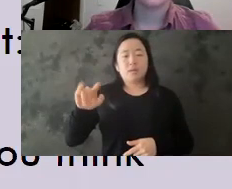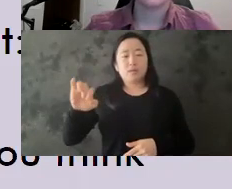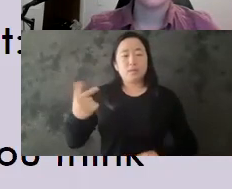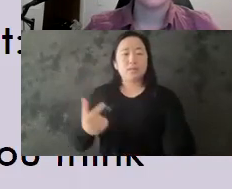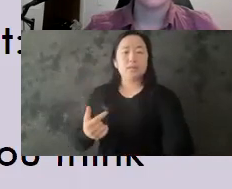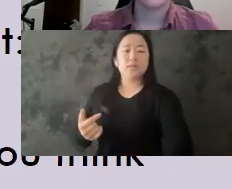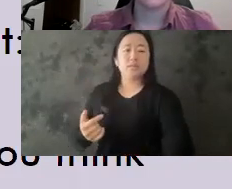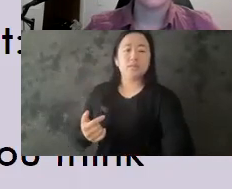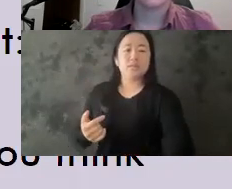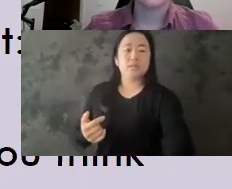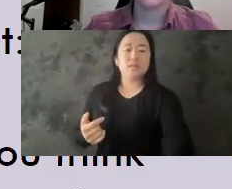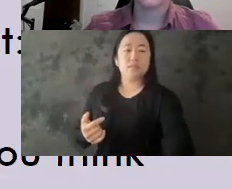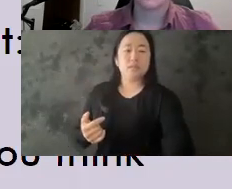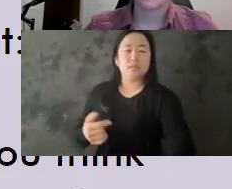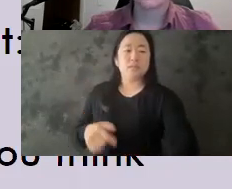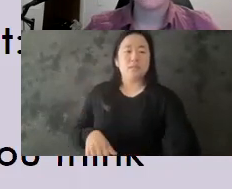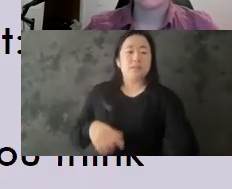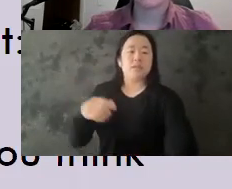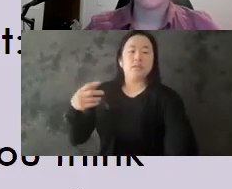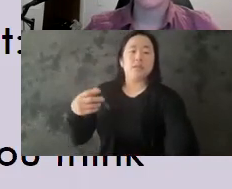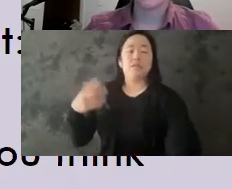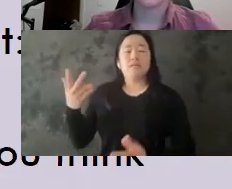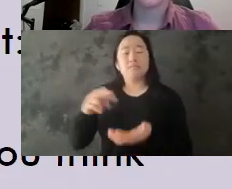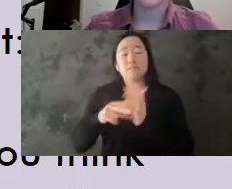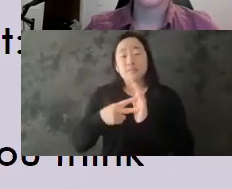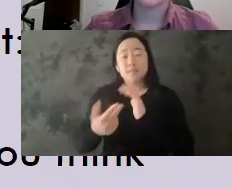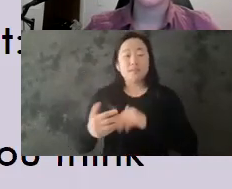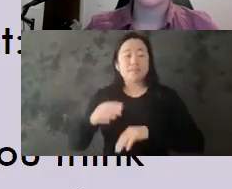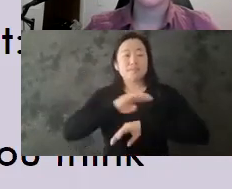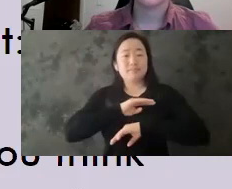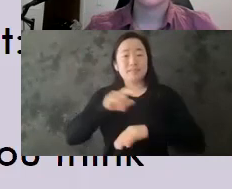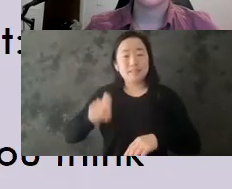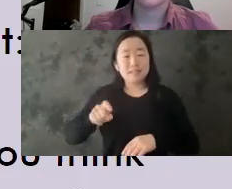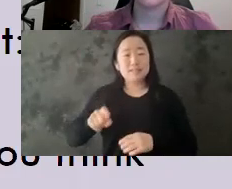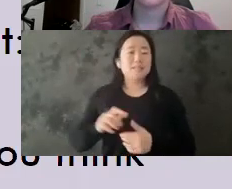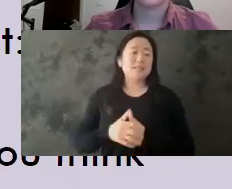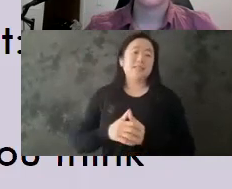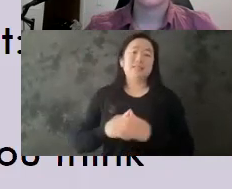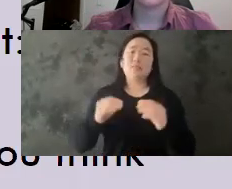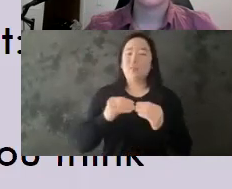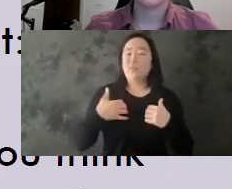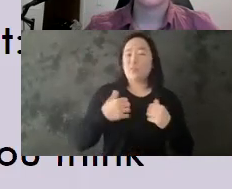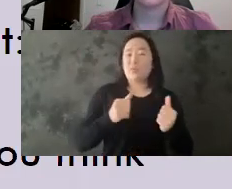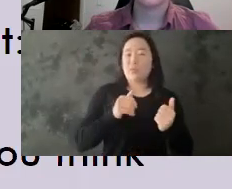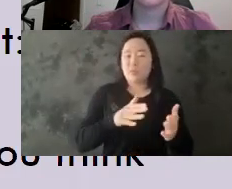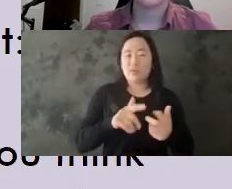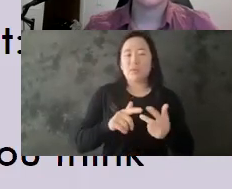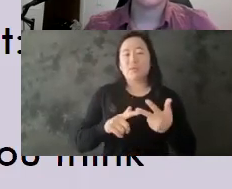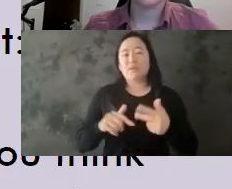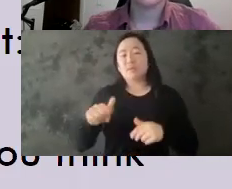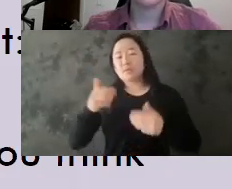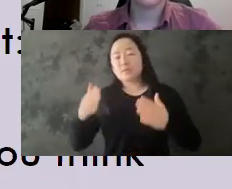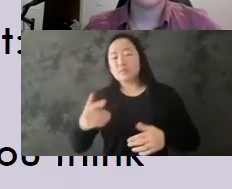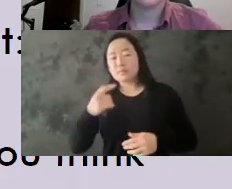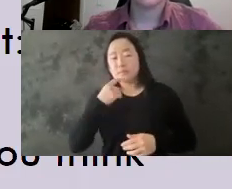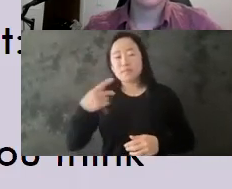chat identified with harmonizing, so meeting our needs in progressively healthier ways. Another person related